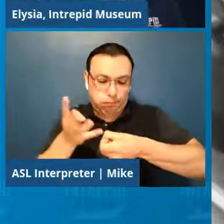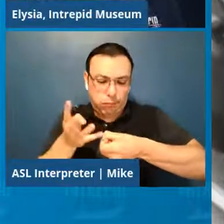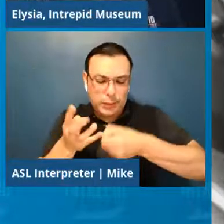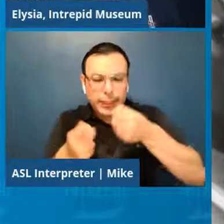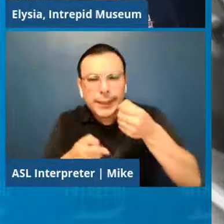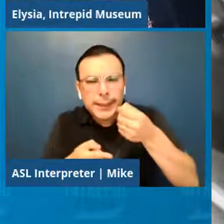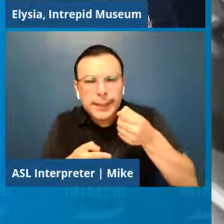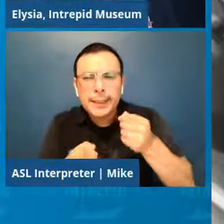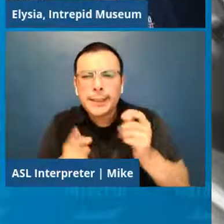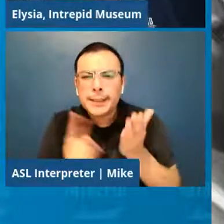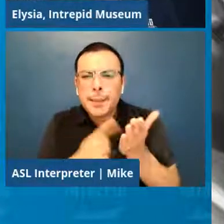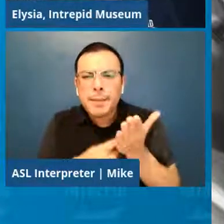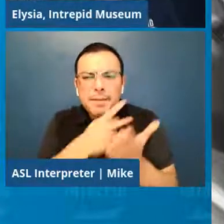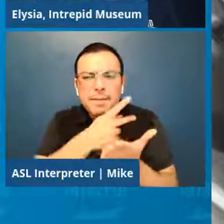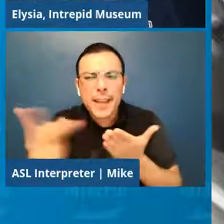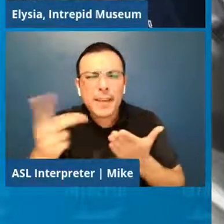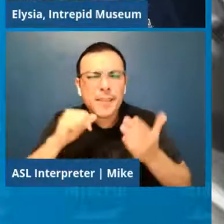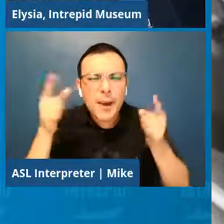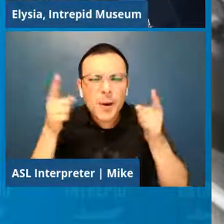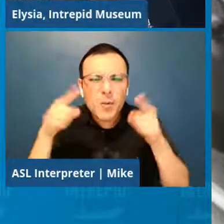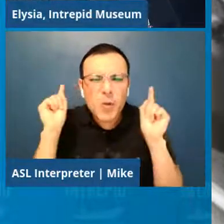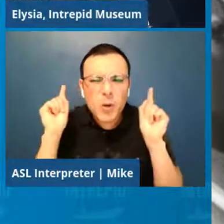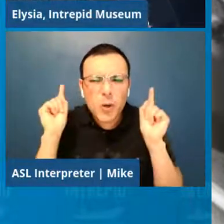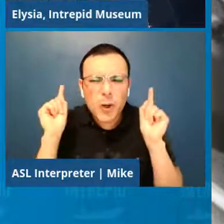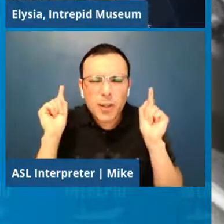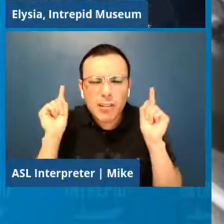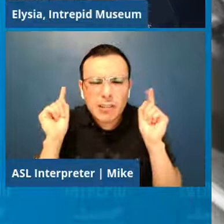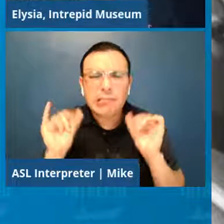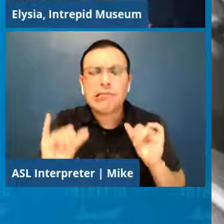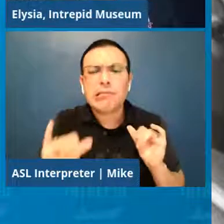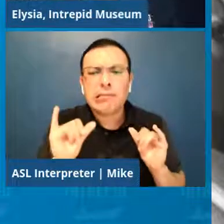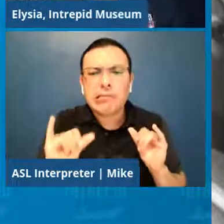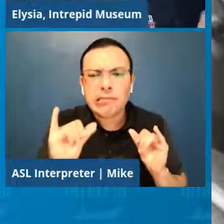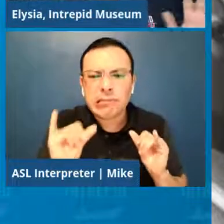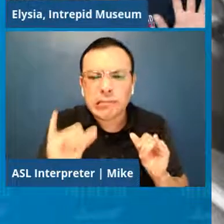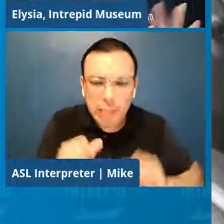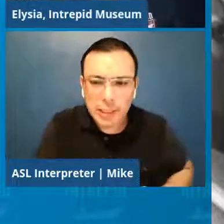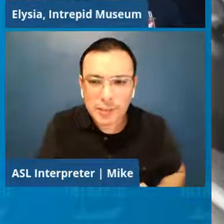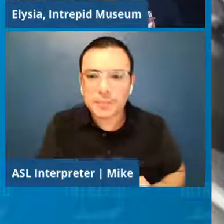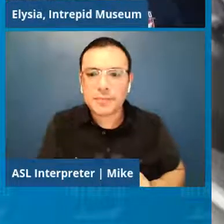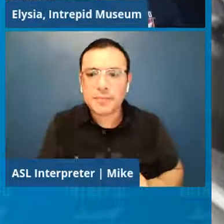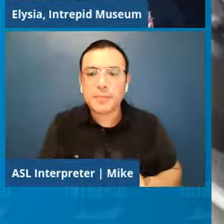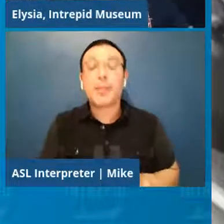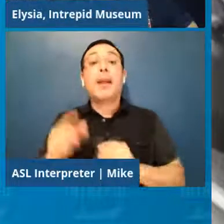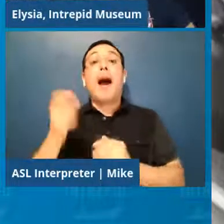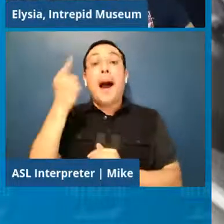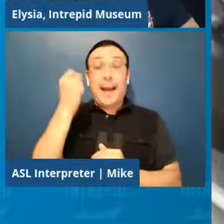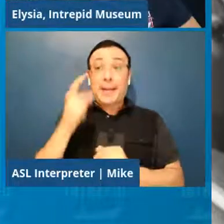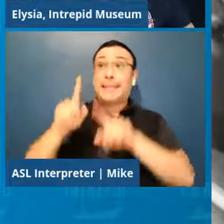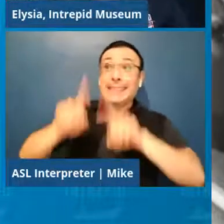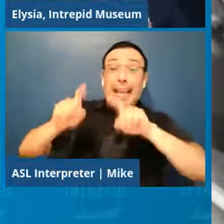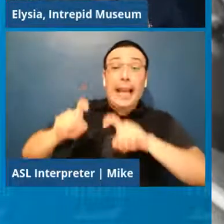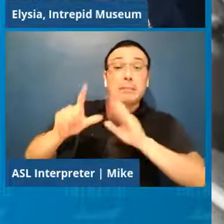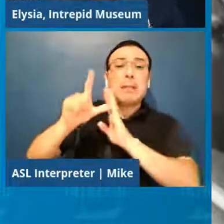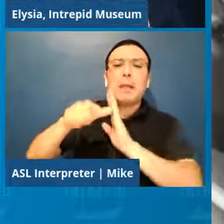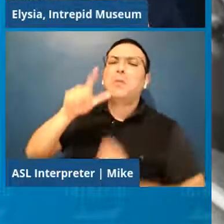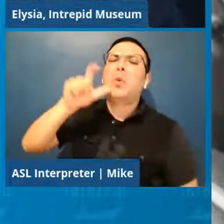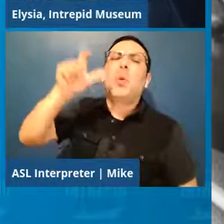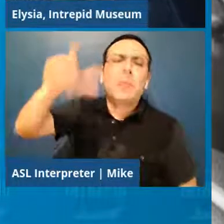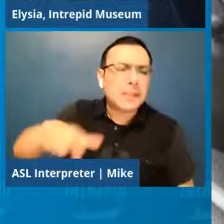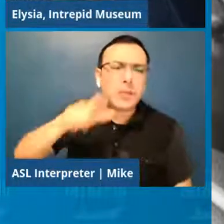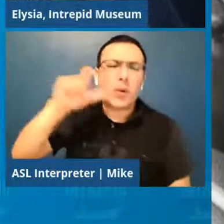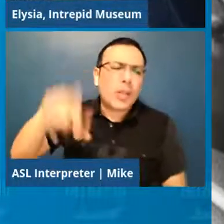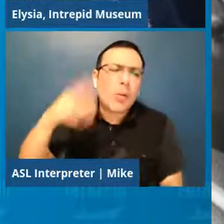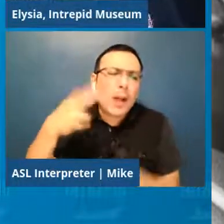anyway. So food was ultimately less essential for survival. Now, I mentioned that the Intrepid picked up the